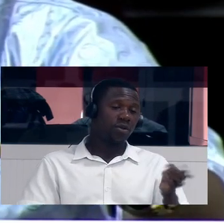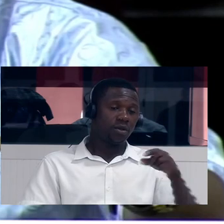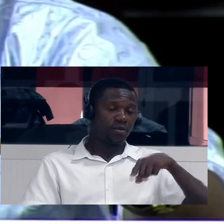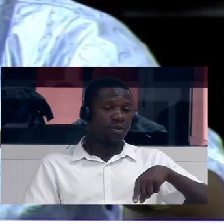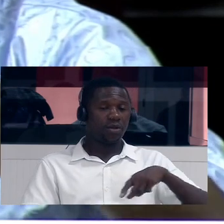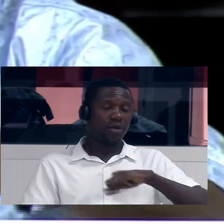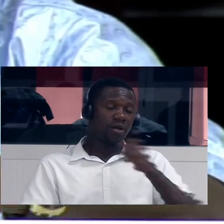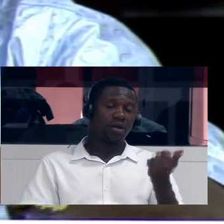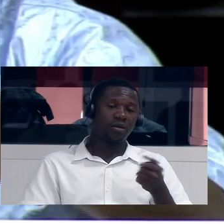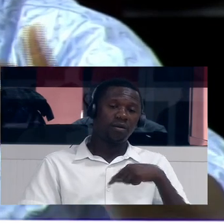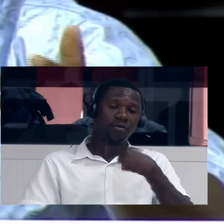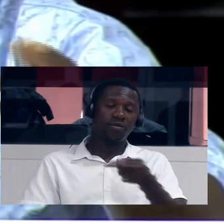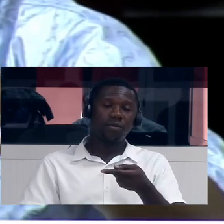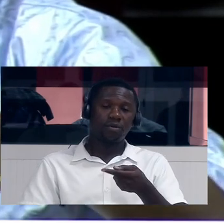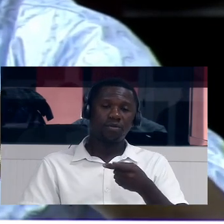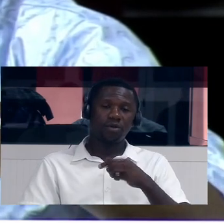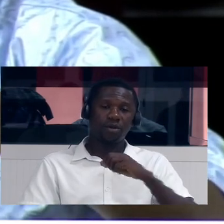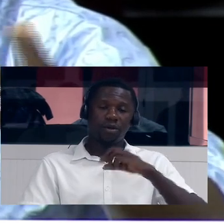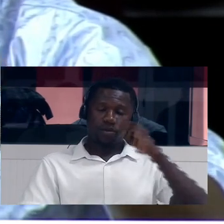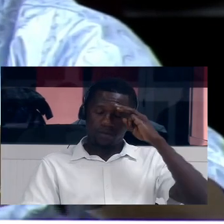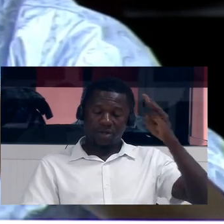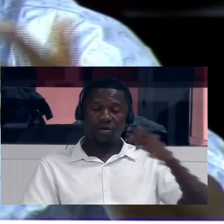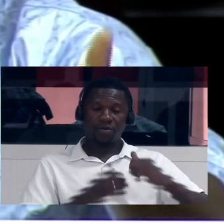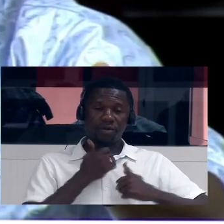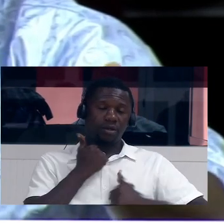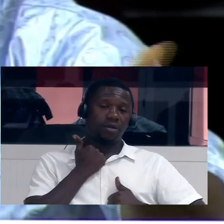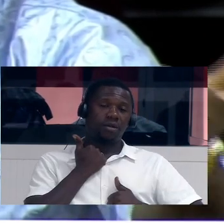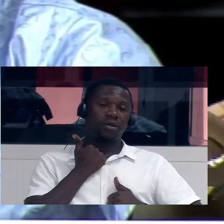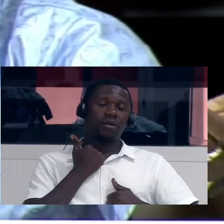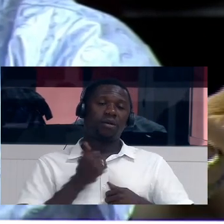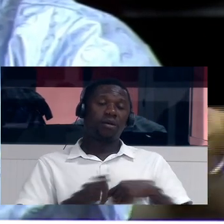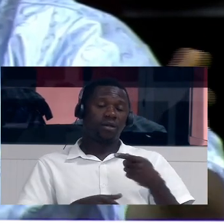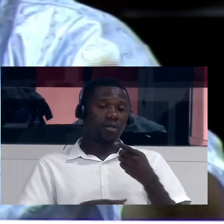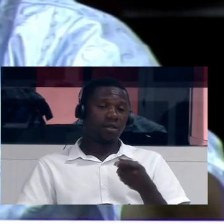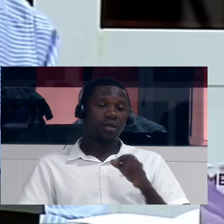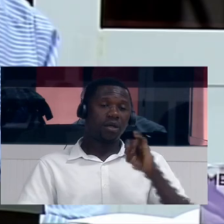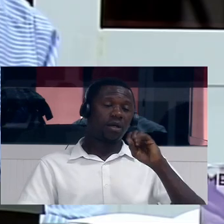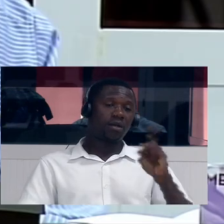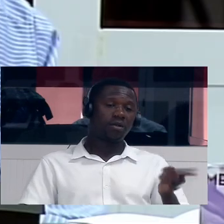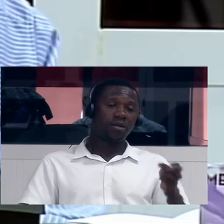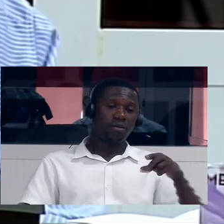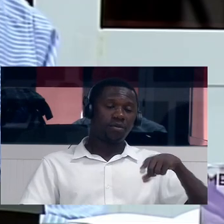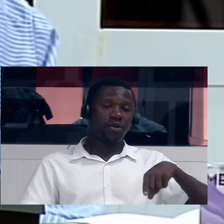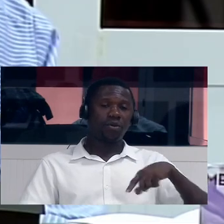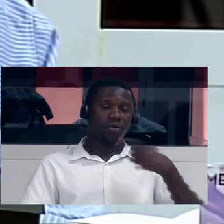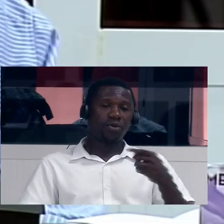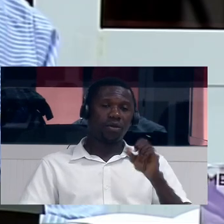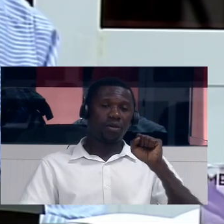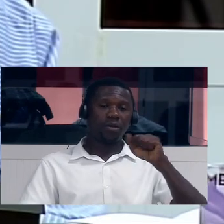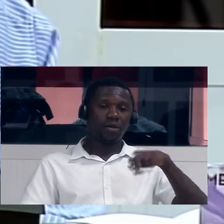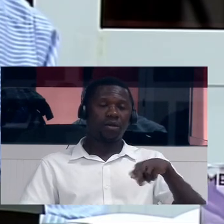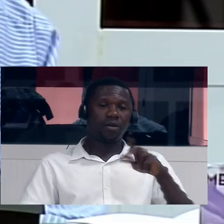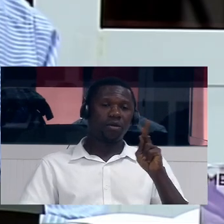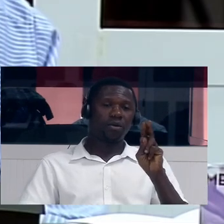the SOS. Well, according to him, the IGP was Sankung Bari. Yeah. So he may